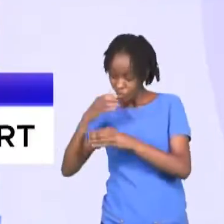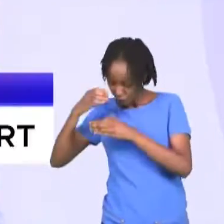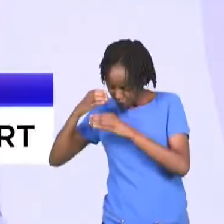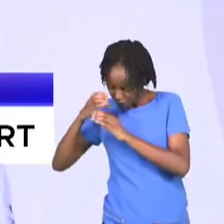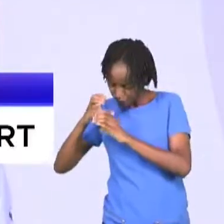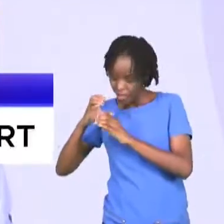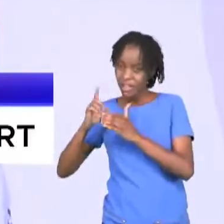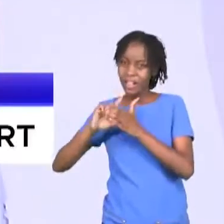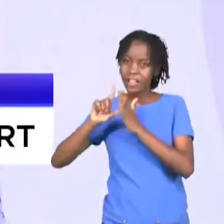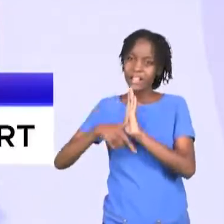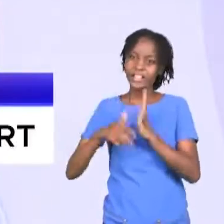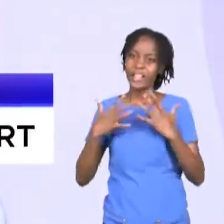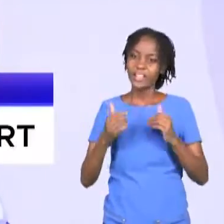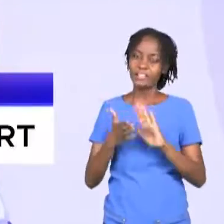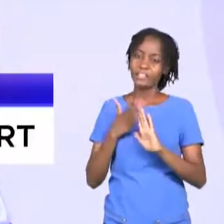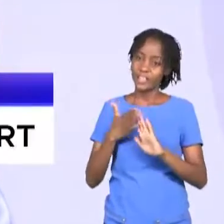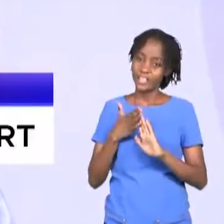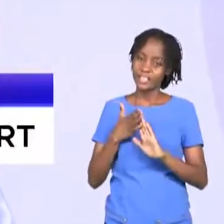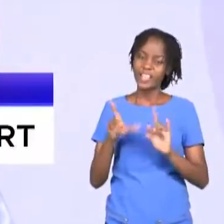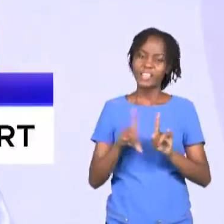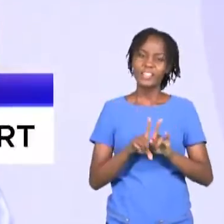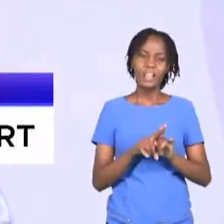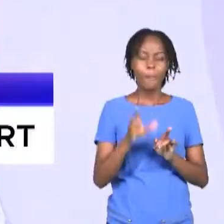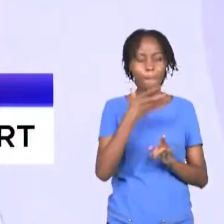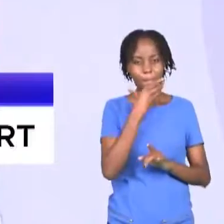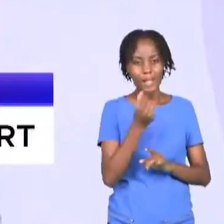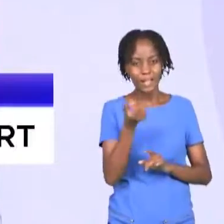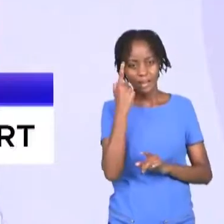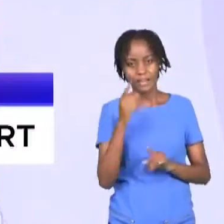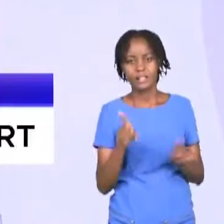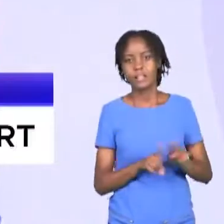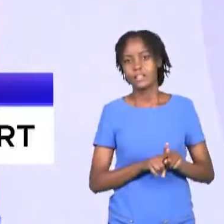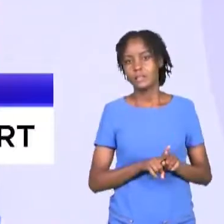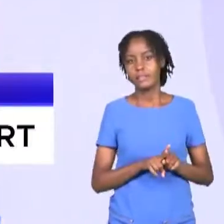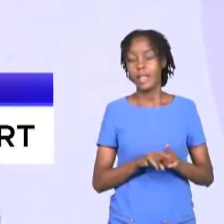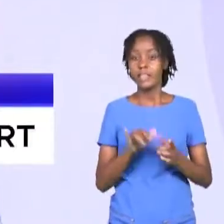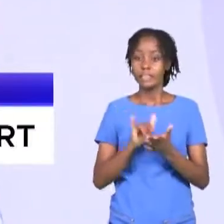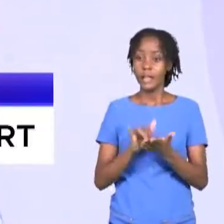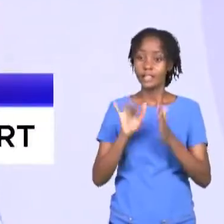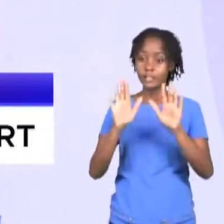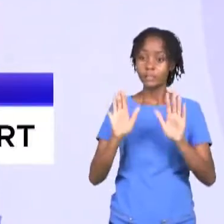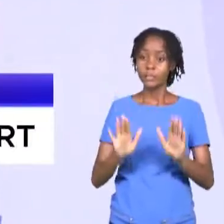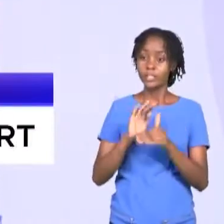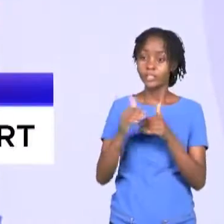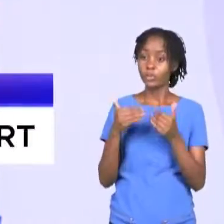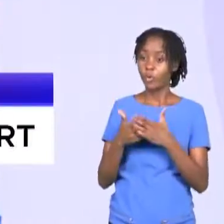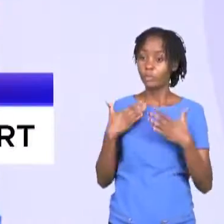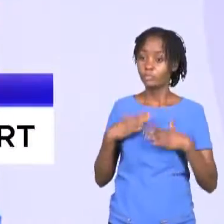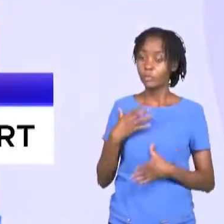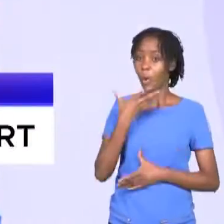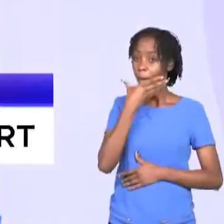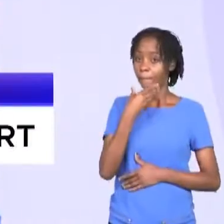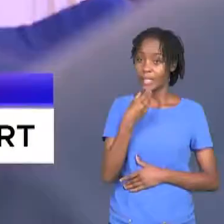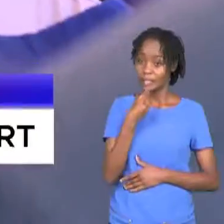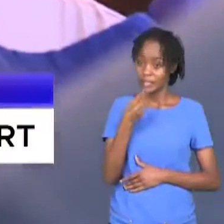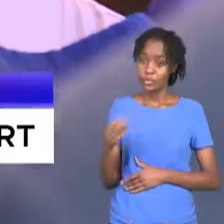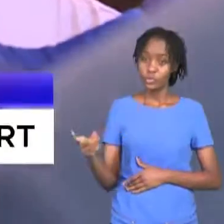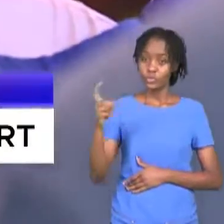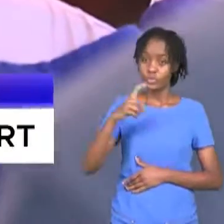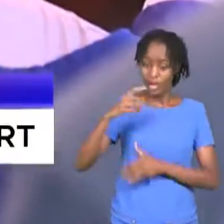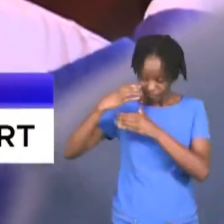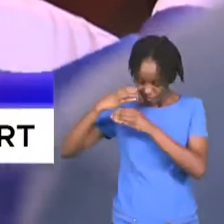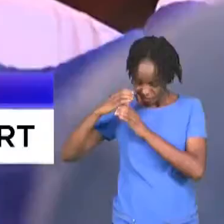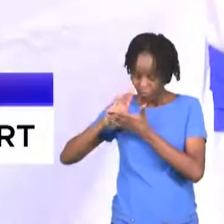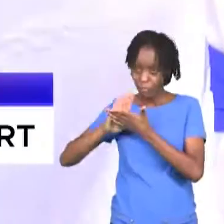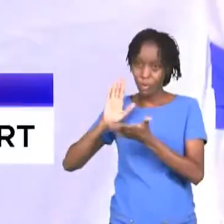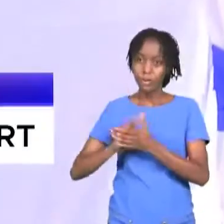kumbe hata wazee pia sisi tunapona. Kwa hivyo it is very important for men also to come for screening. Though